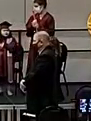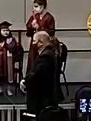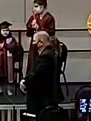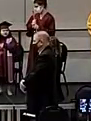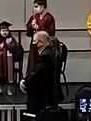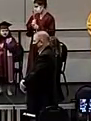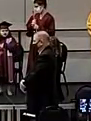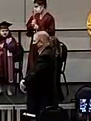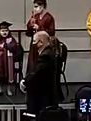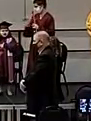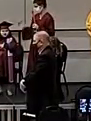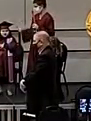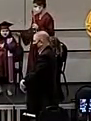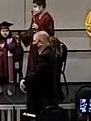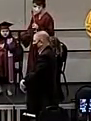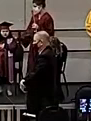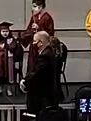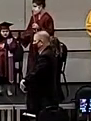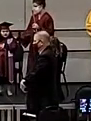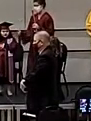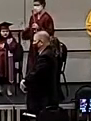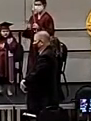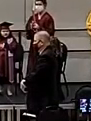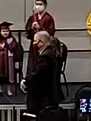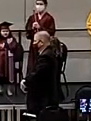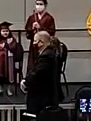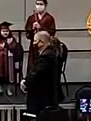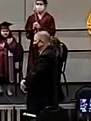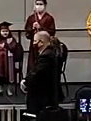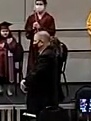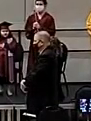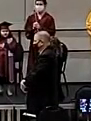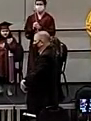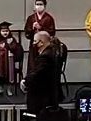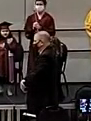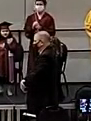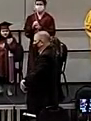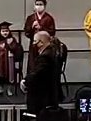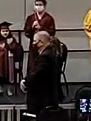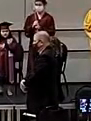Standing on the stage.